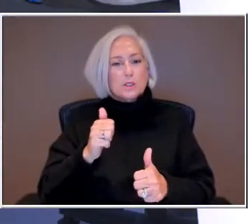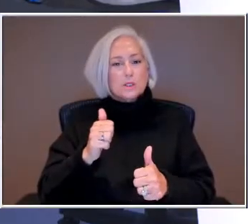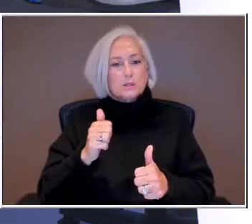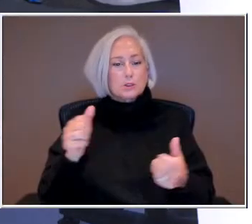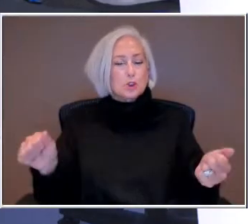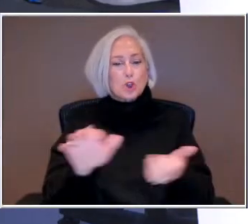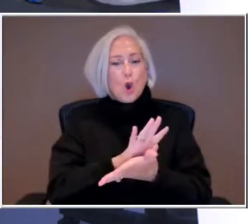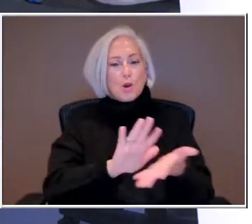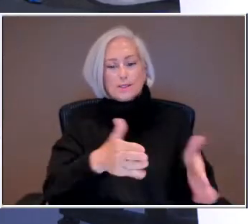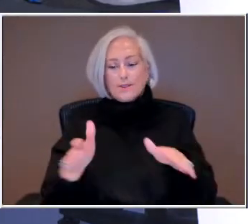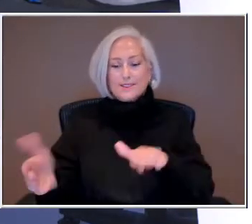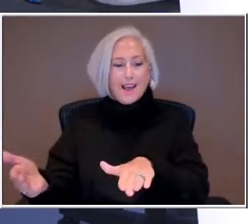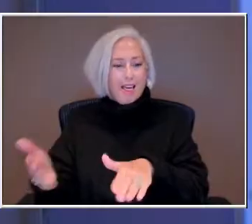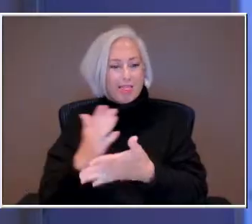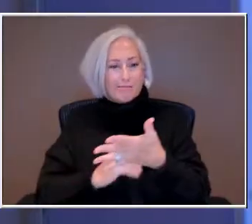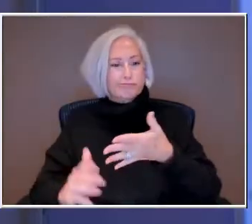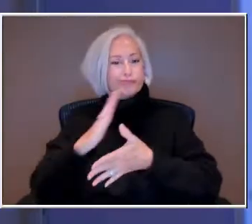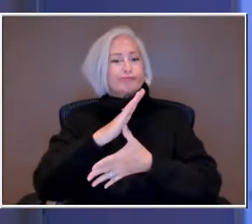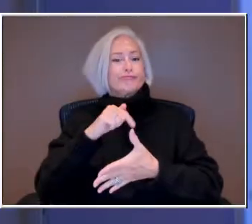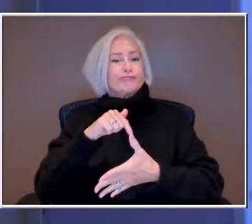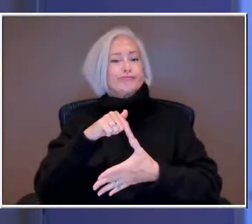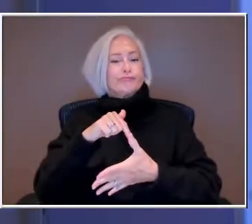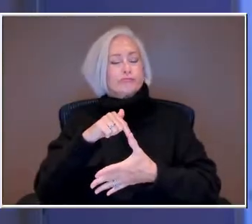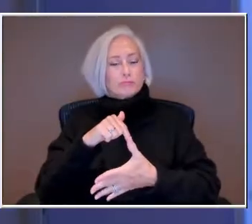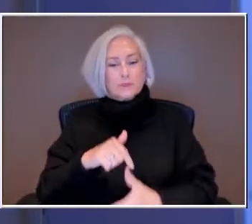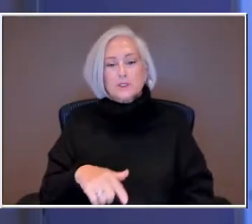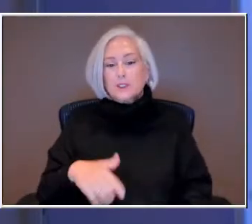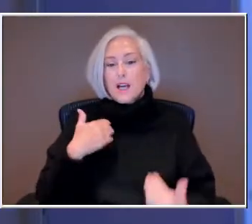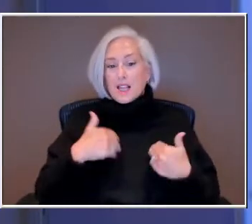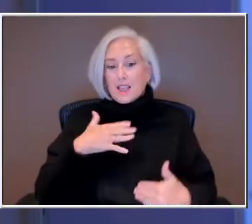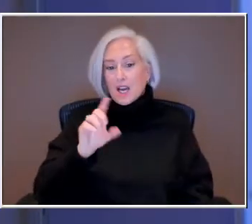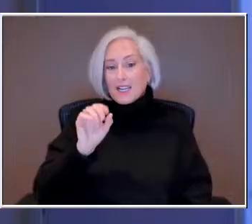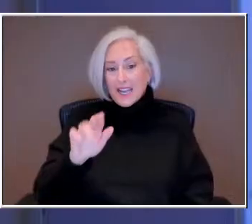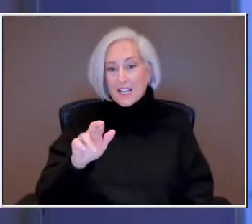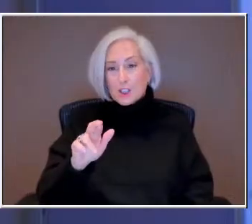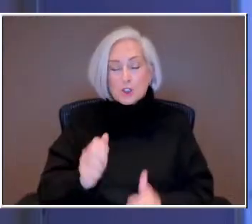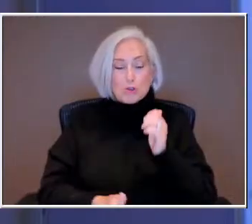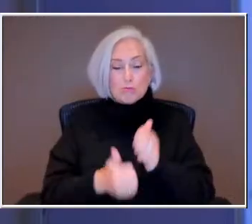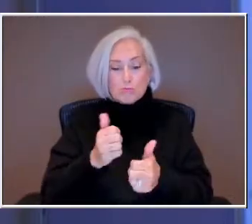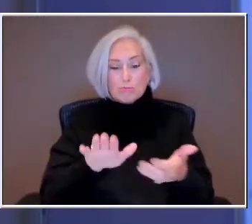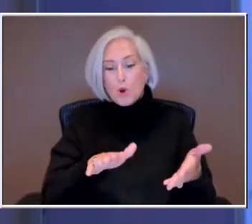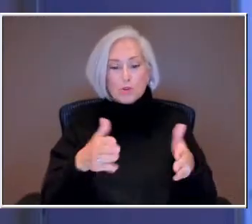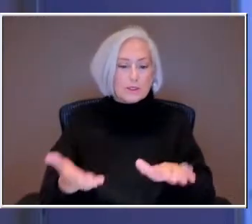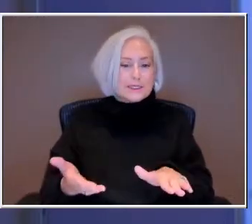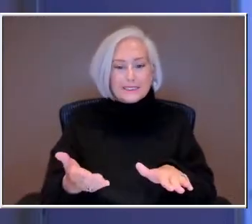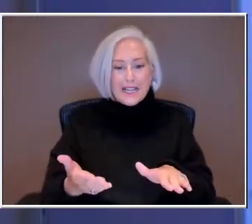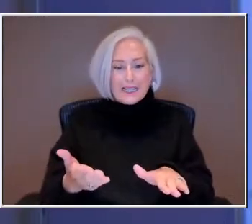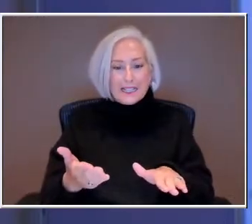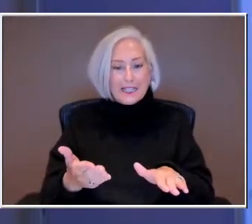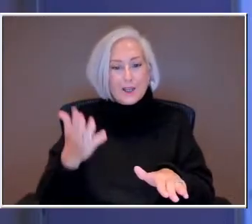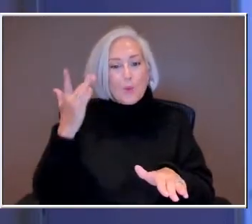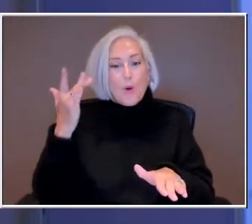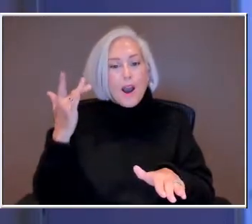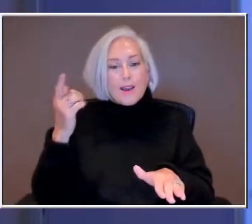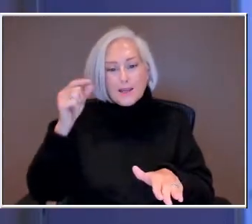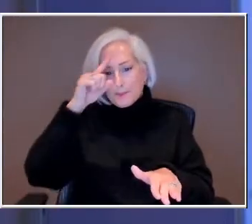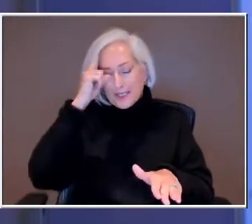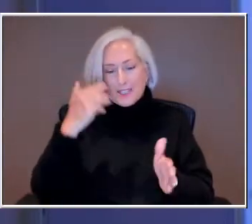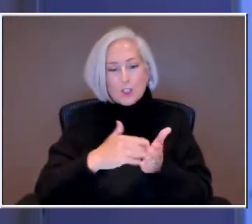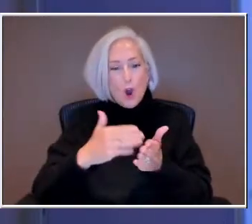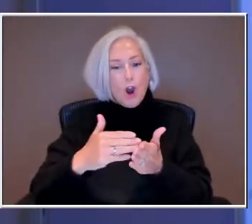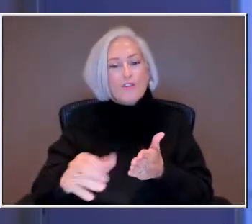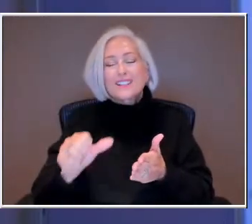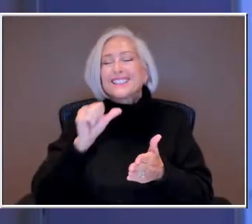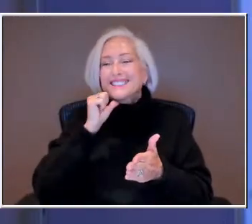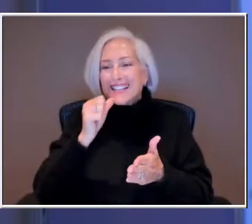mean, I would say that lung cancer is the deadliest cancer in many ways because it's often not diagnosed until it's in